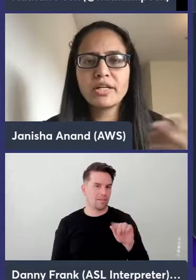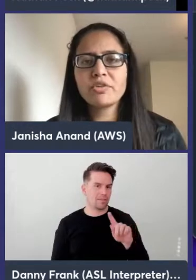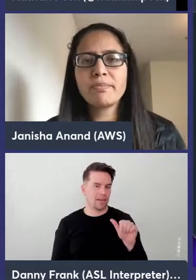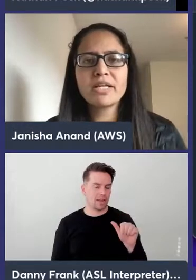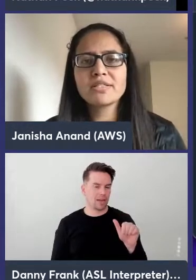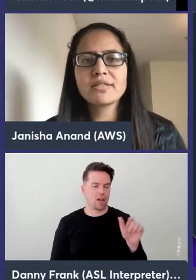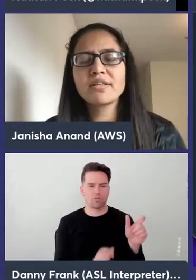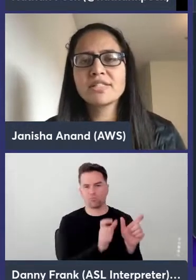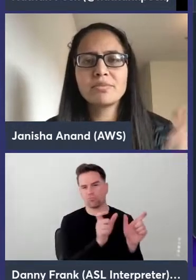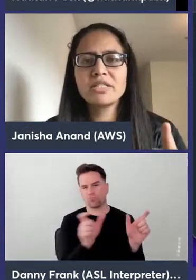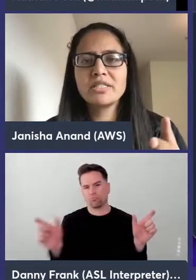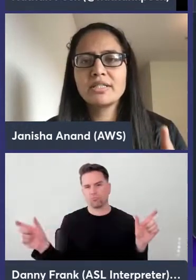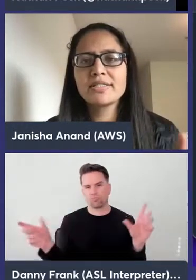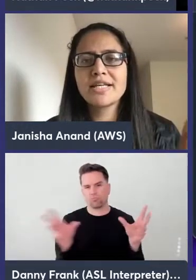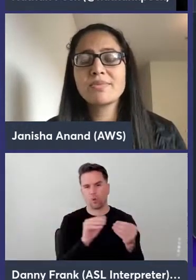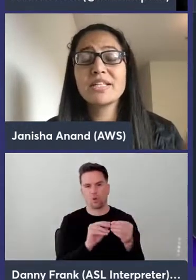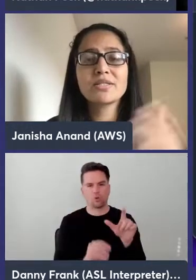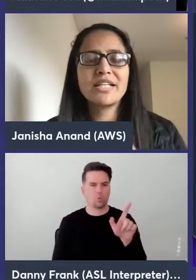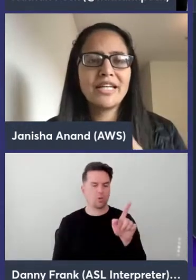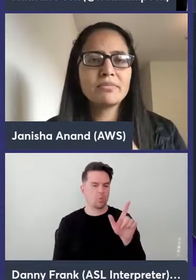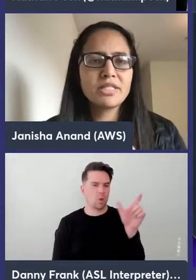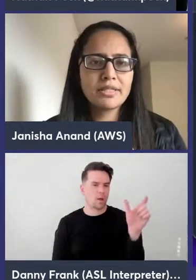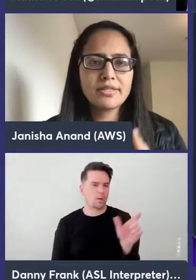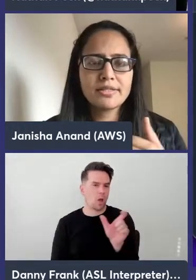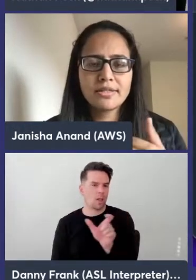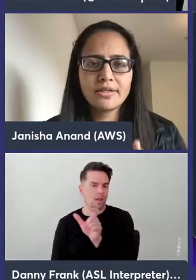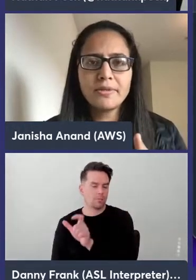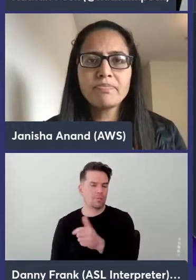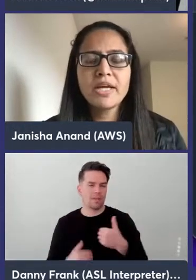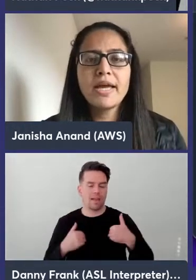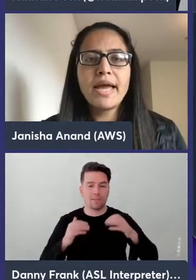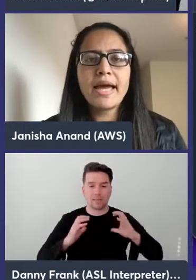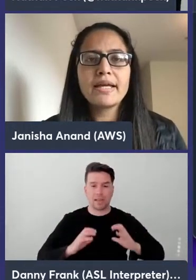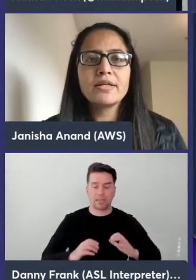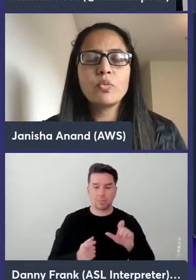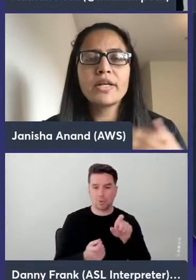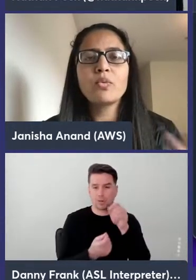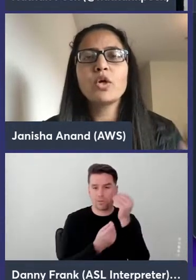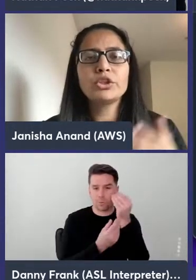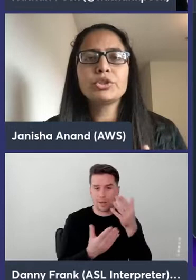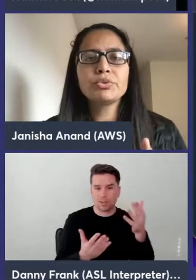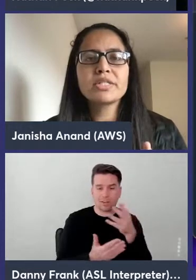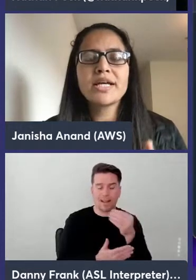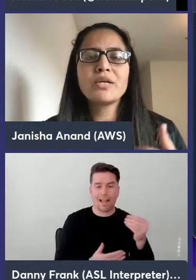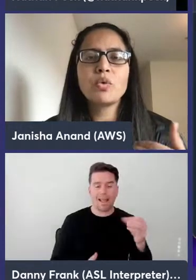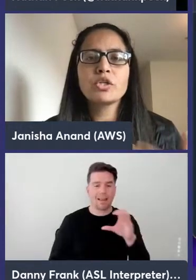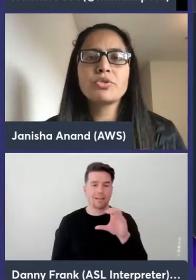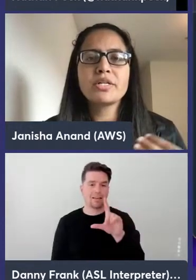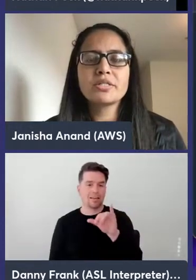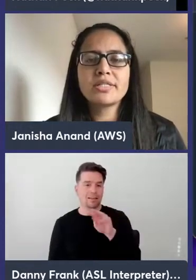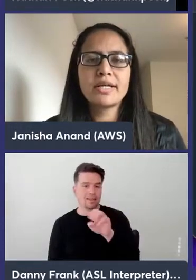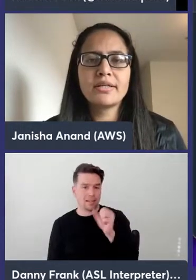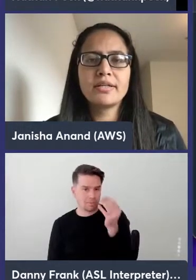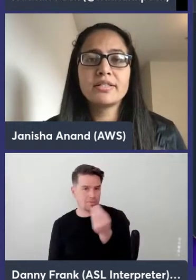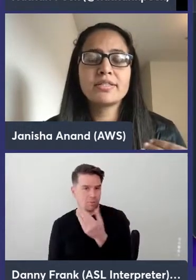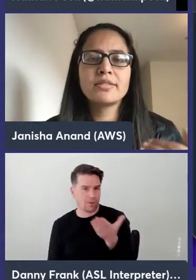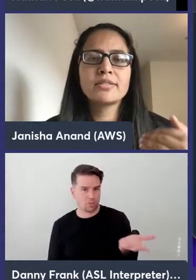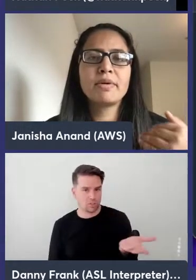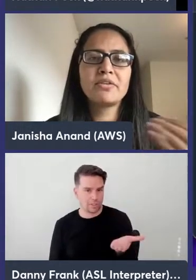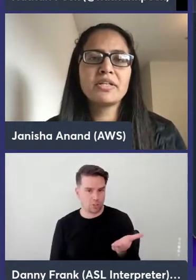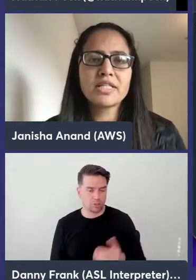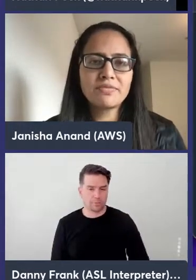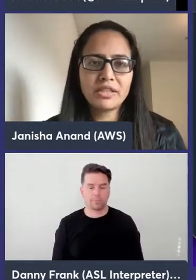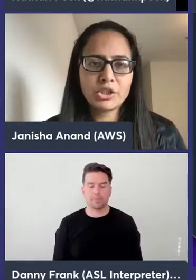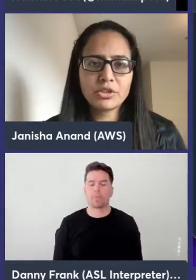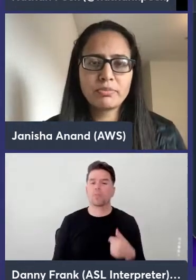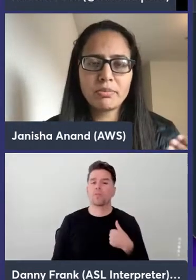which kind of combines the customer details as well as claim details here. And what I want to do is I want to understand, it's a